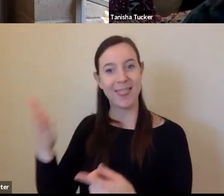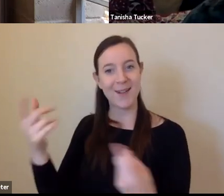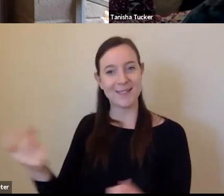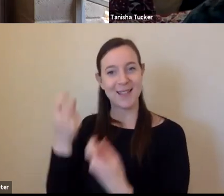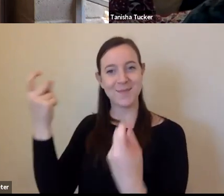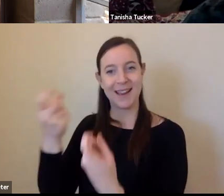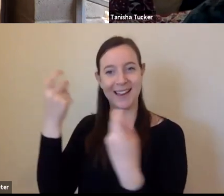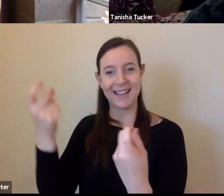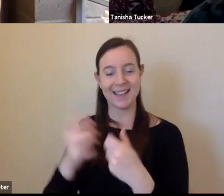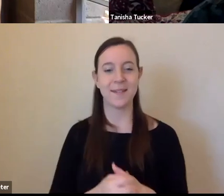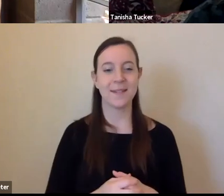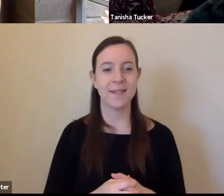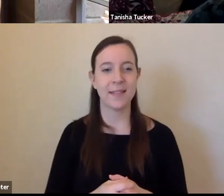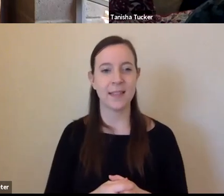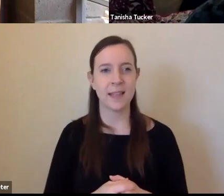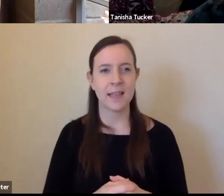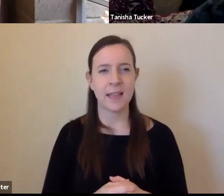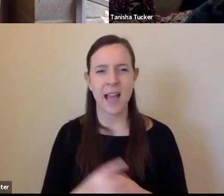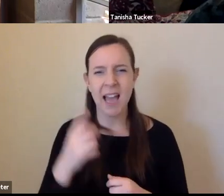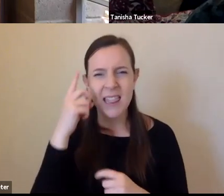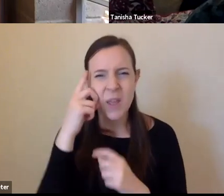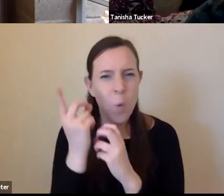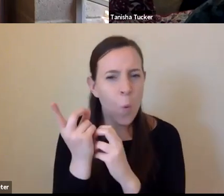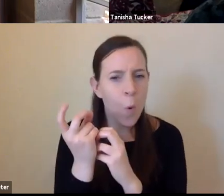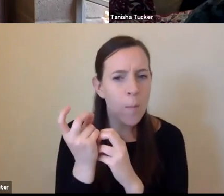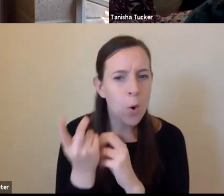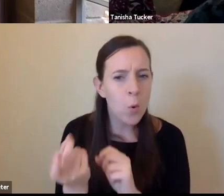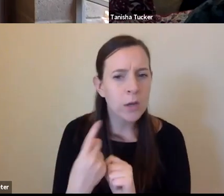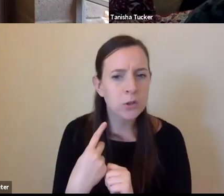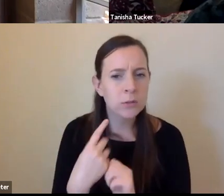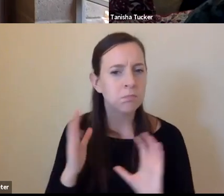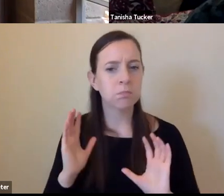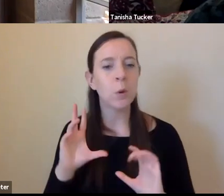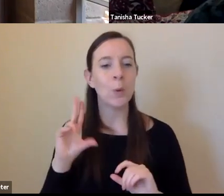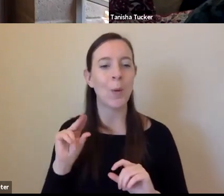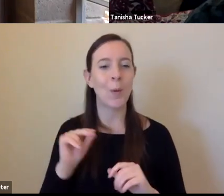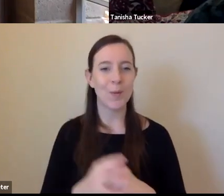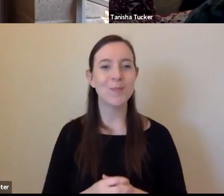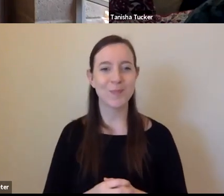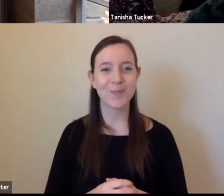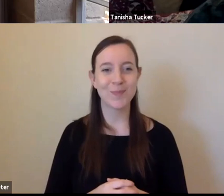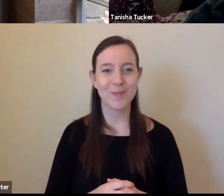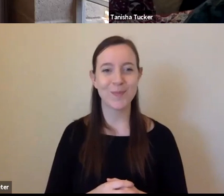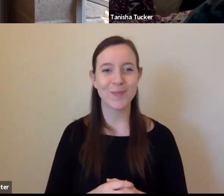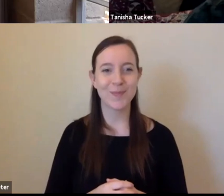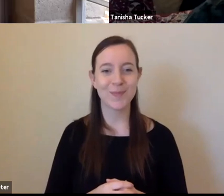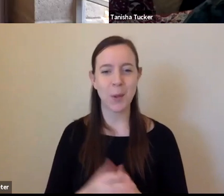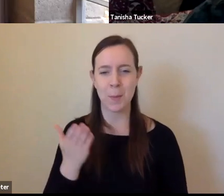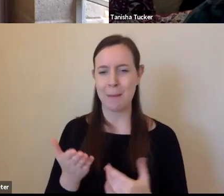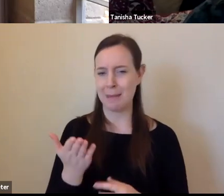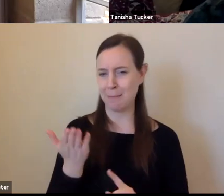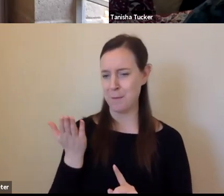So let's see. I think there might be one more question. Nope, we got that one. So this question I think I've asked you before,